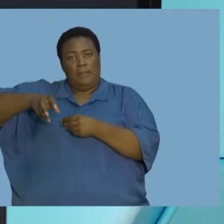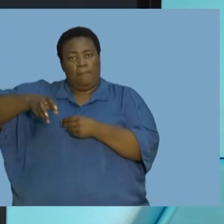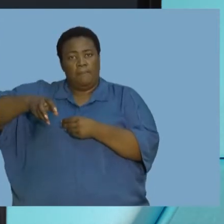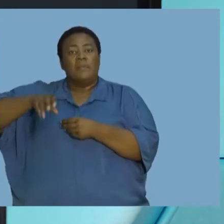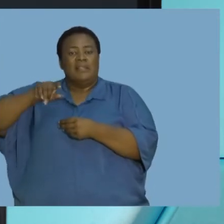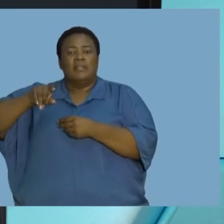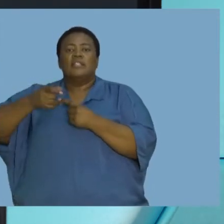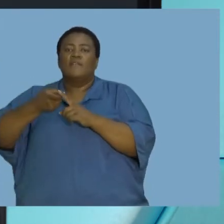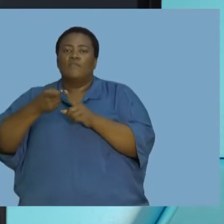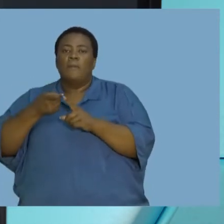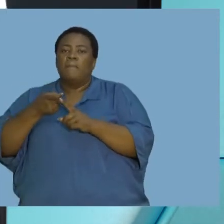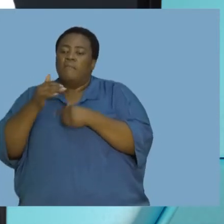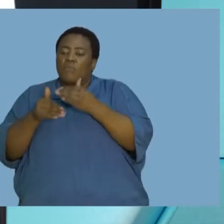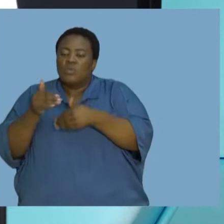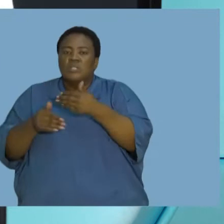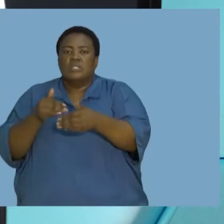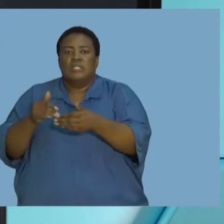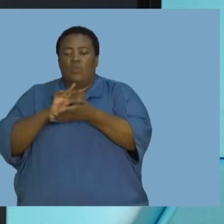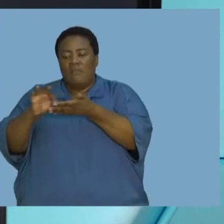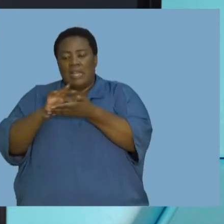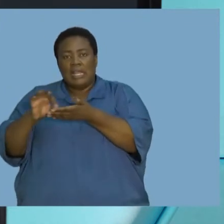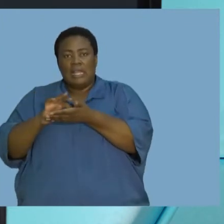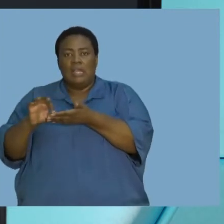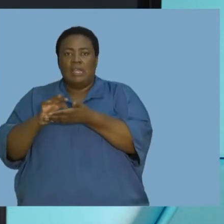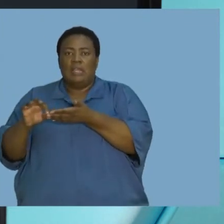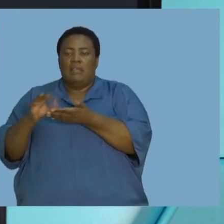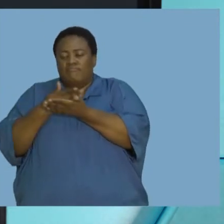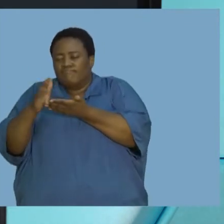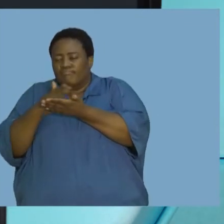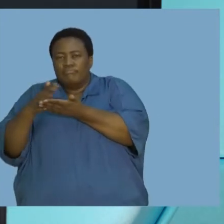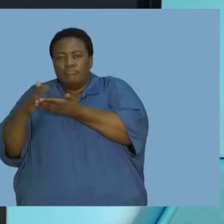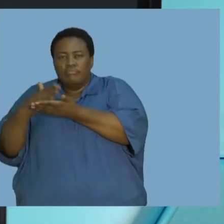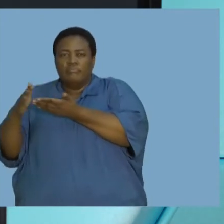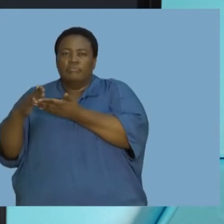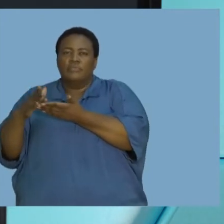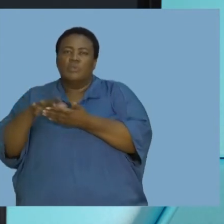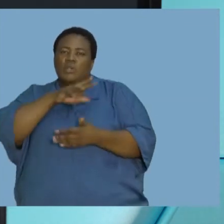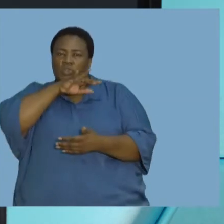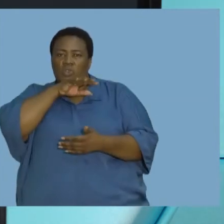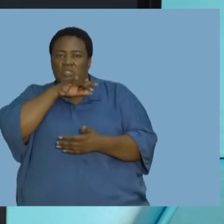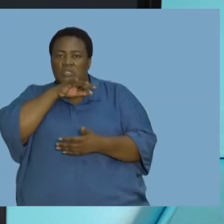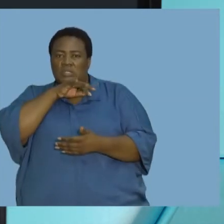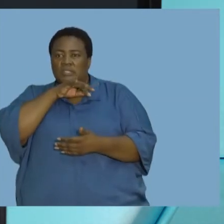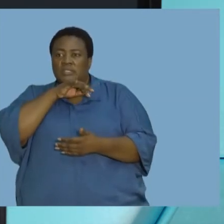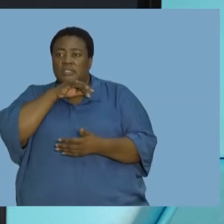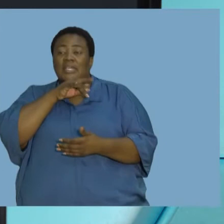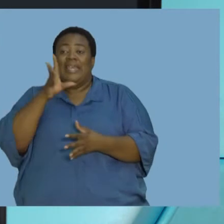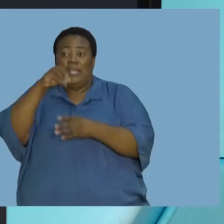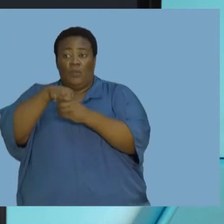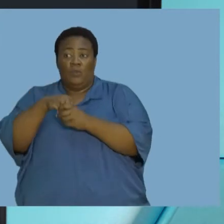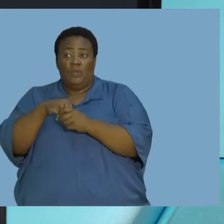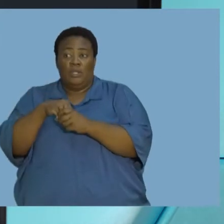our tap is water that has gone through a process of processing, cleaning, and removal of waste products